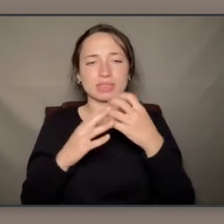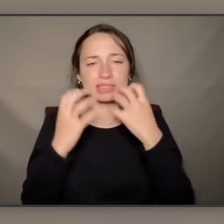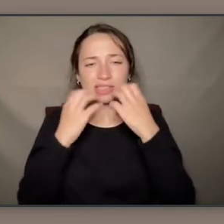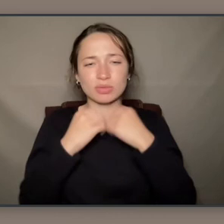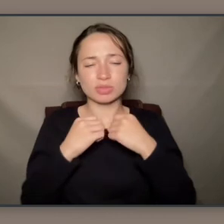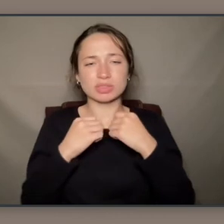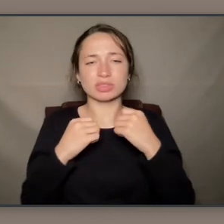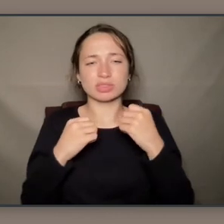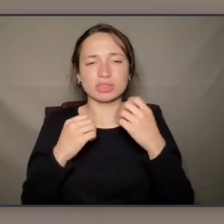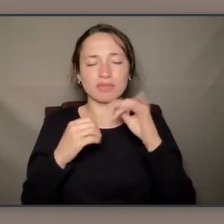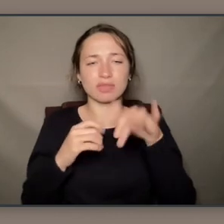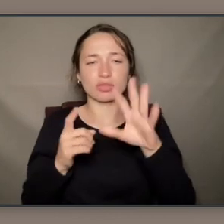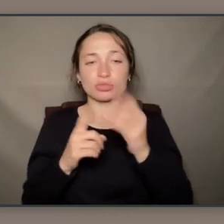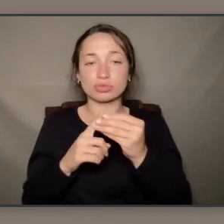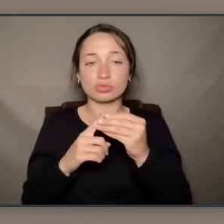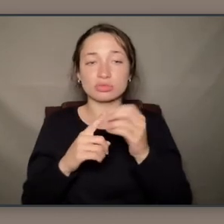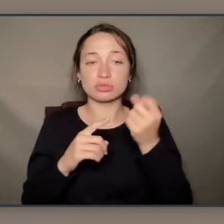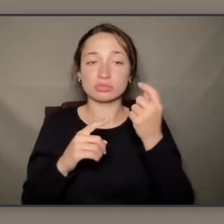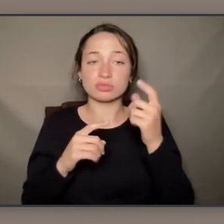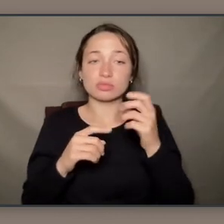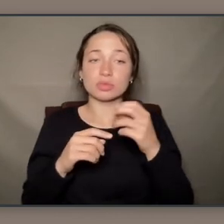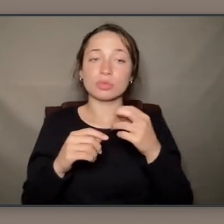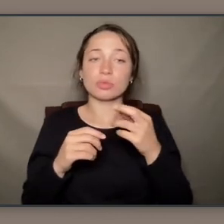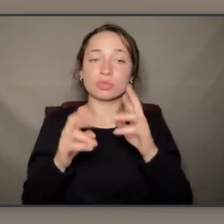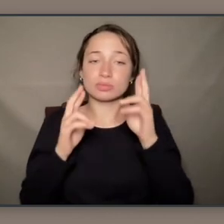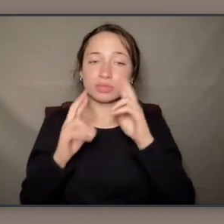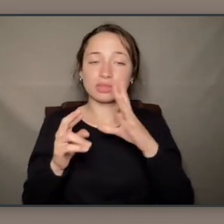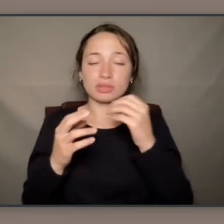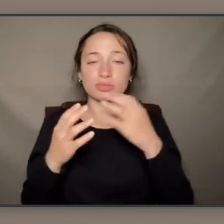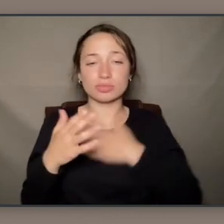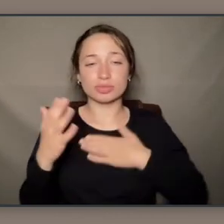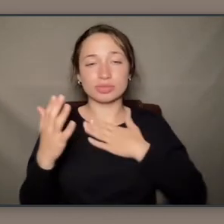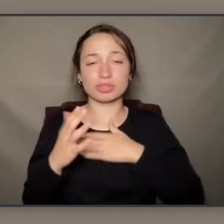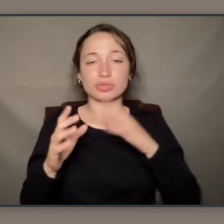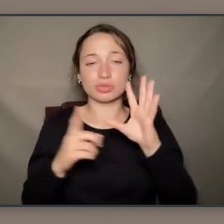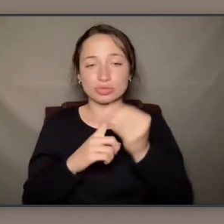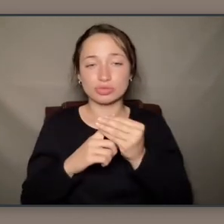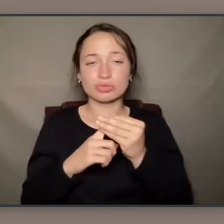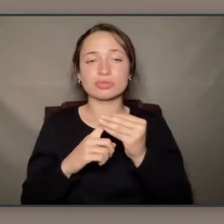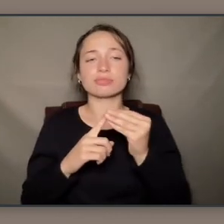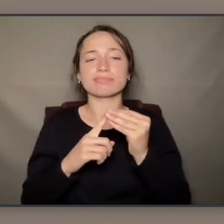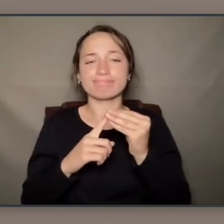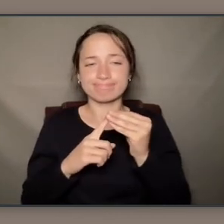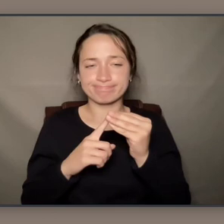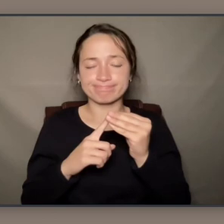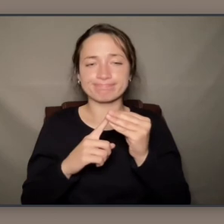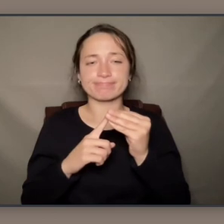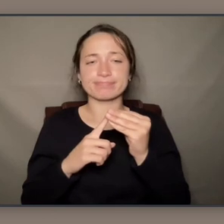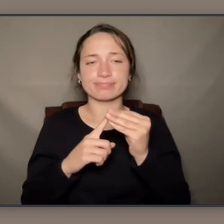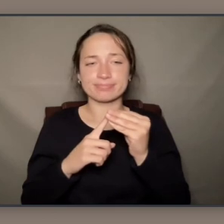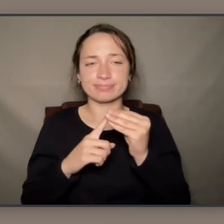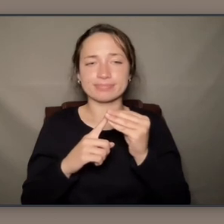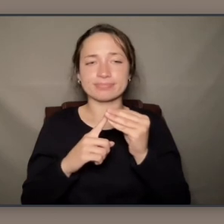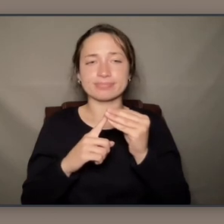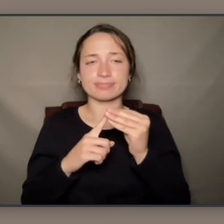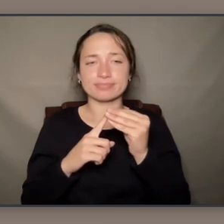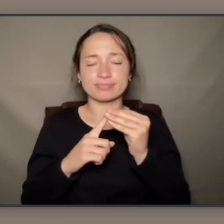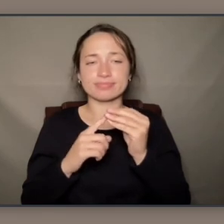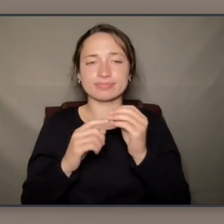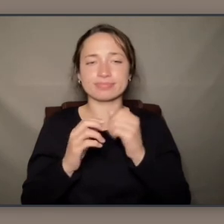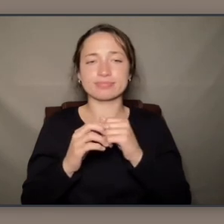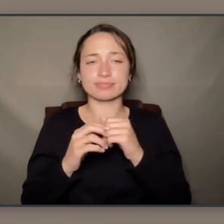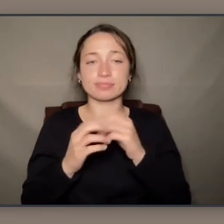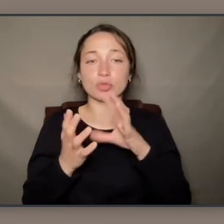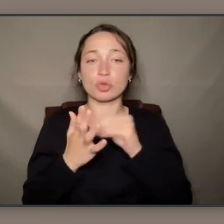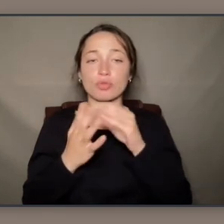the sacredness of that culture. So yes, respecting and appreciating the culture